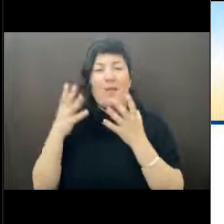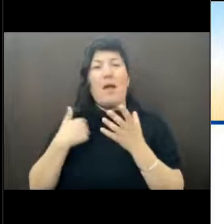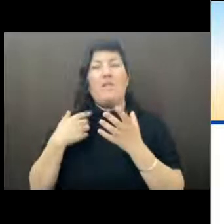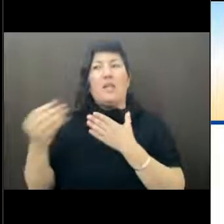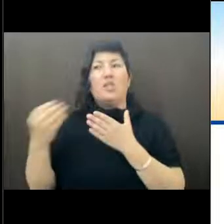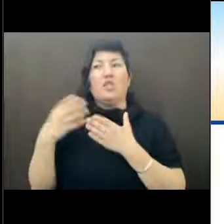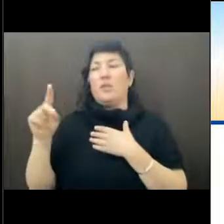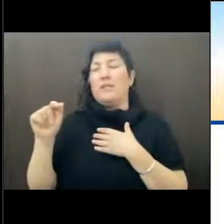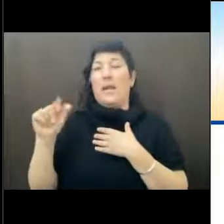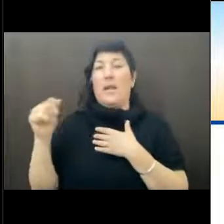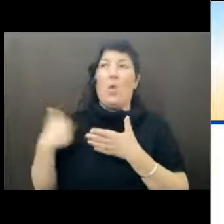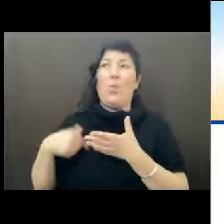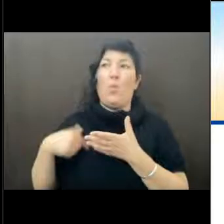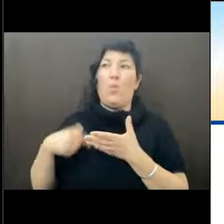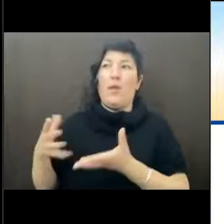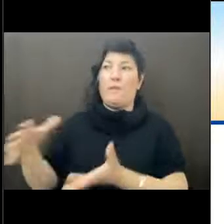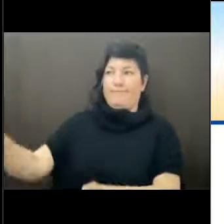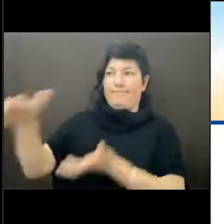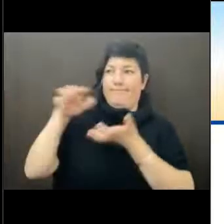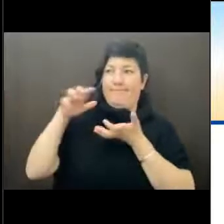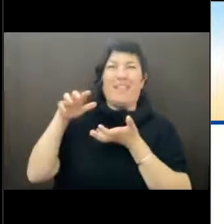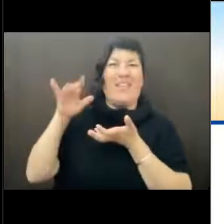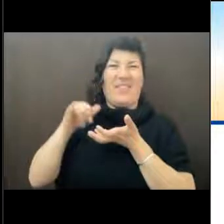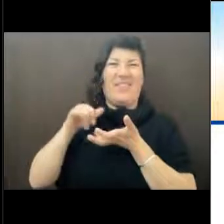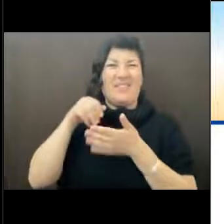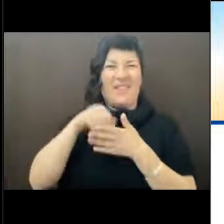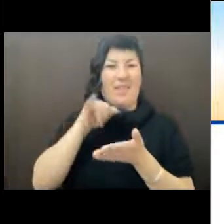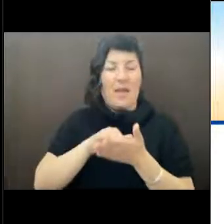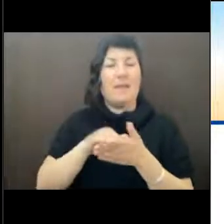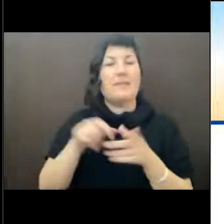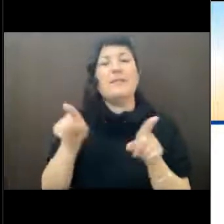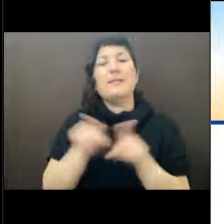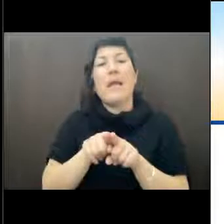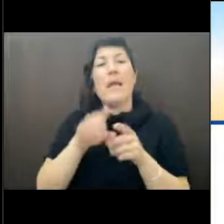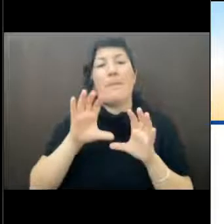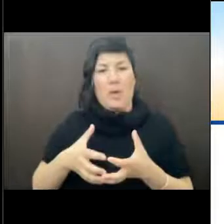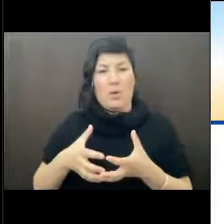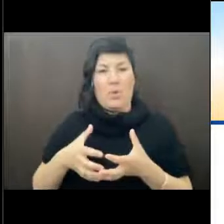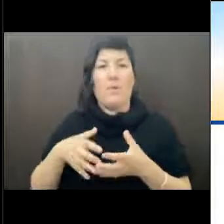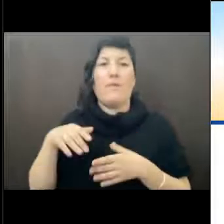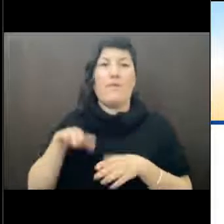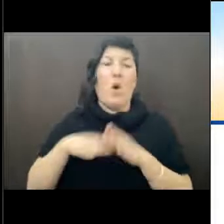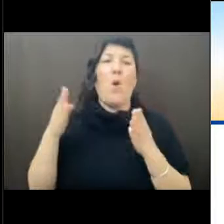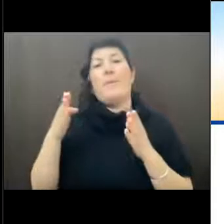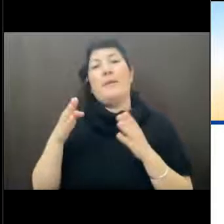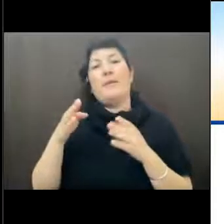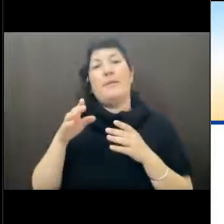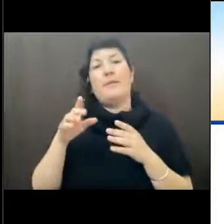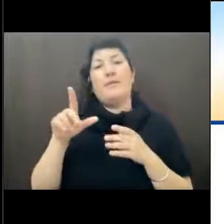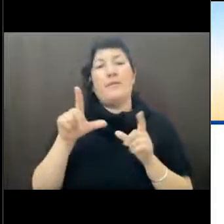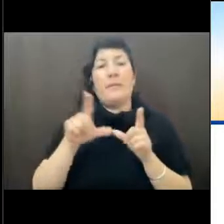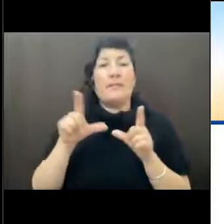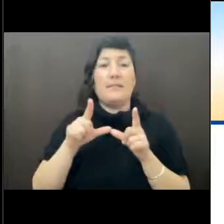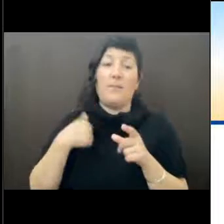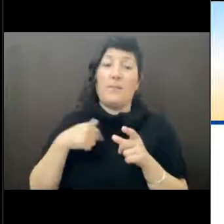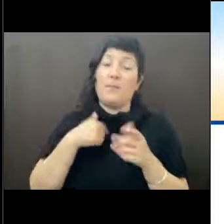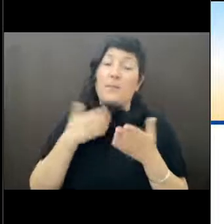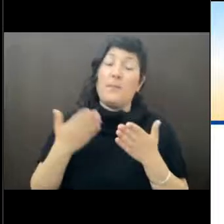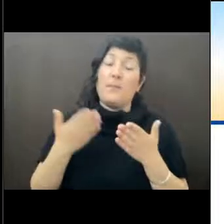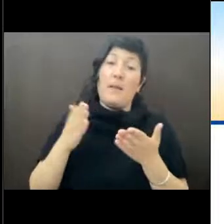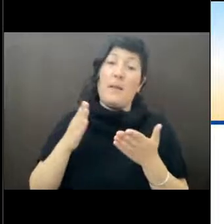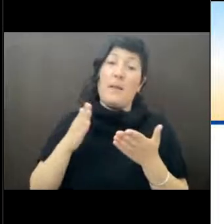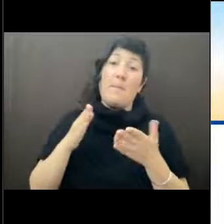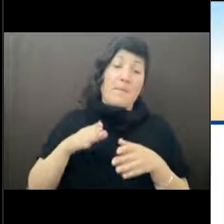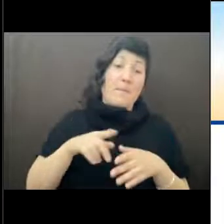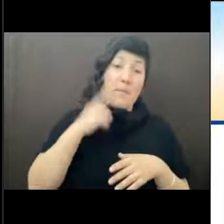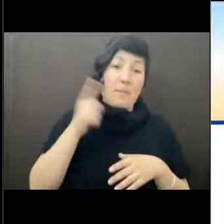too. And so what we've always done with this kind of data is to state that the data is in the public domain and we make it publicly available. And